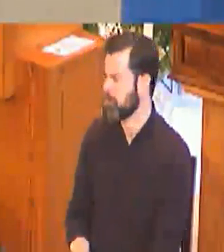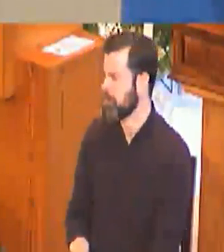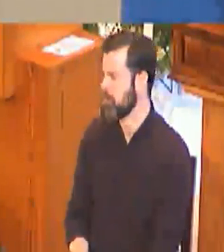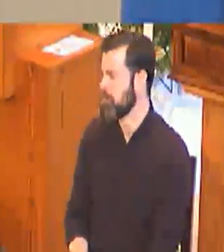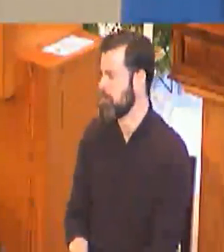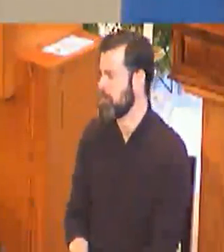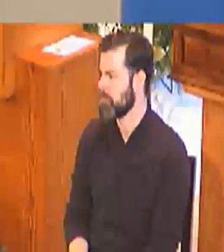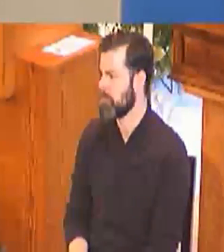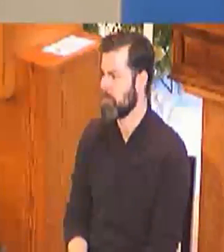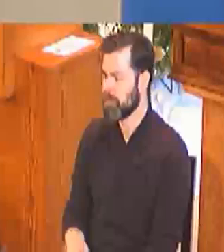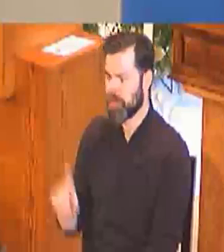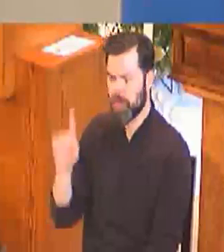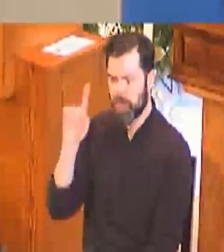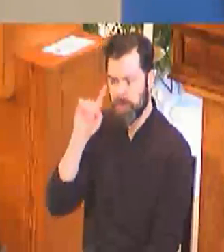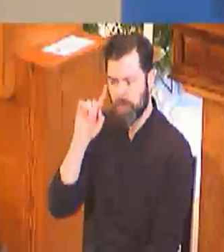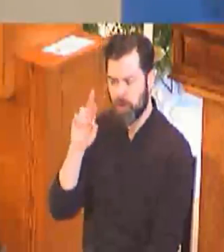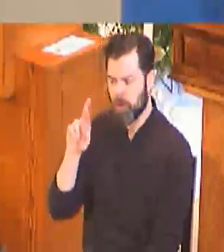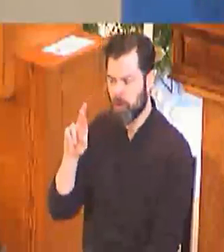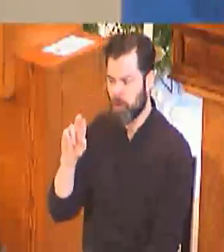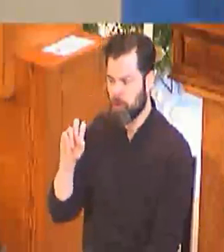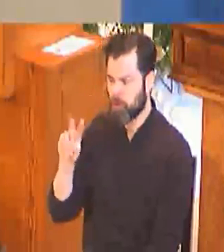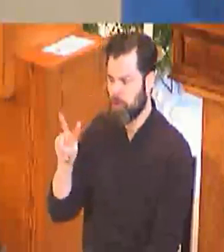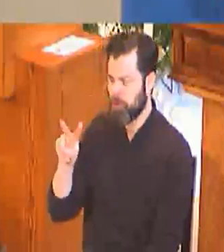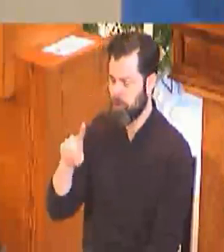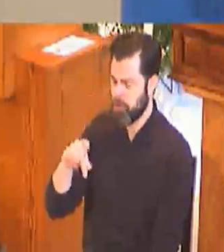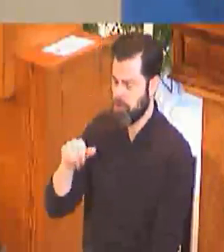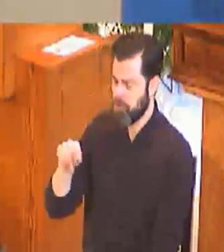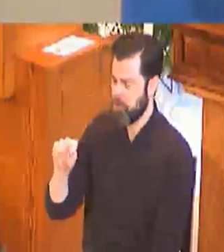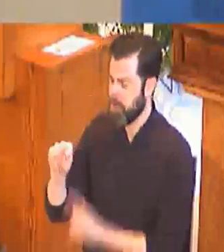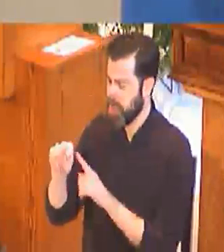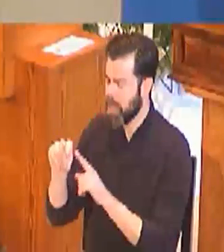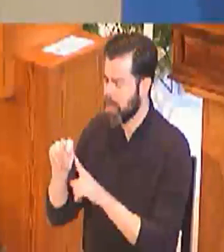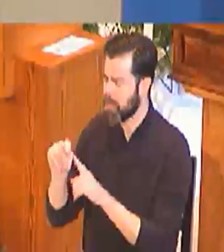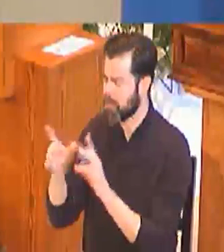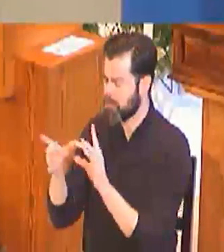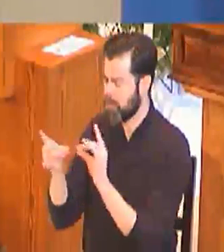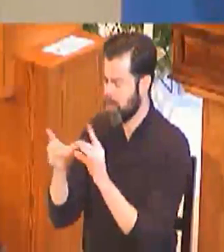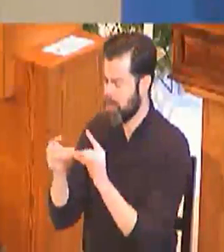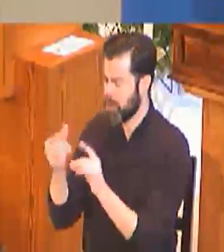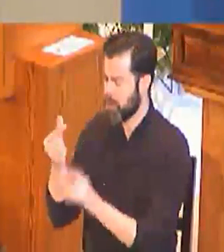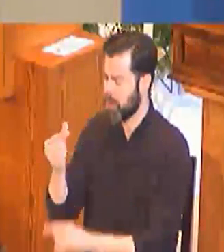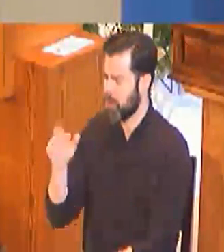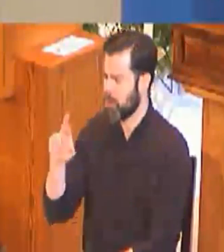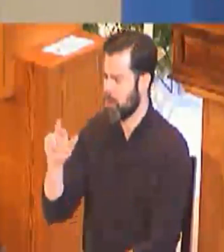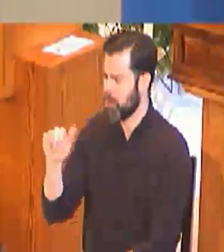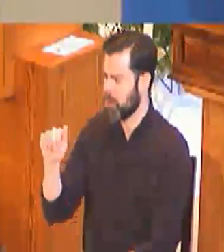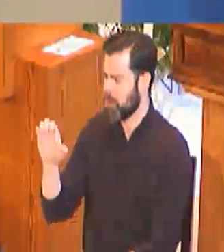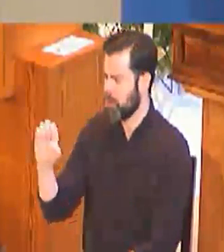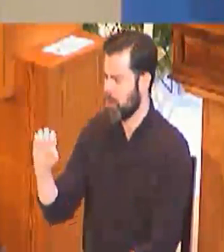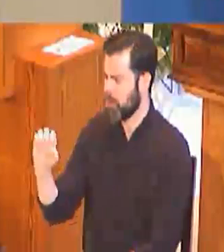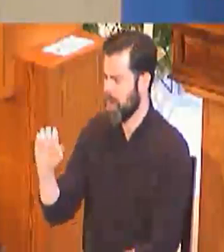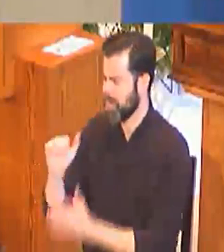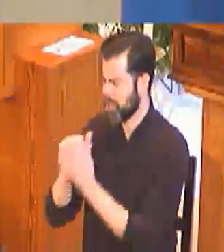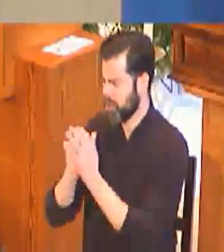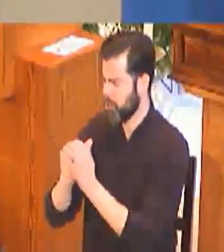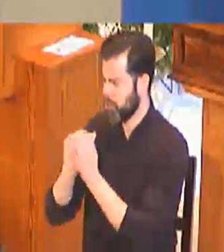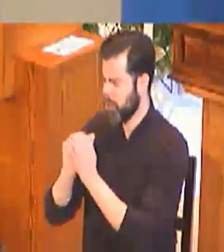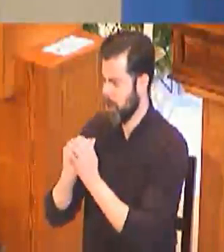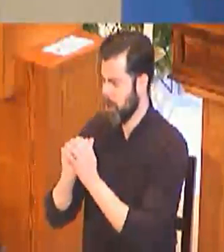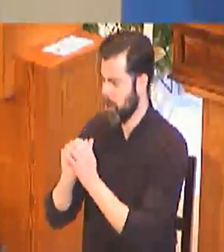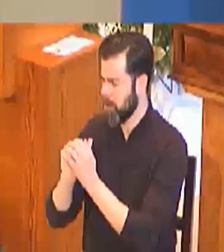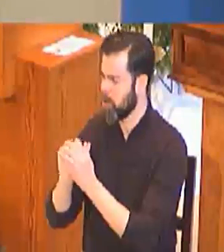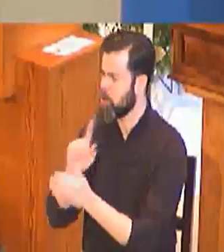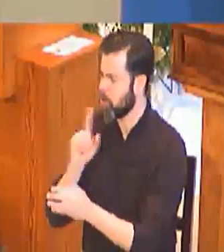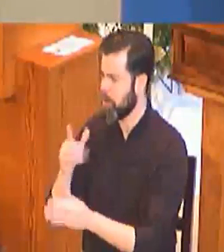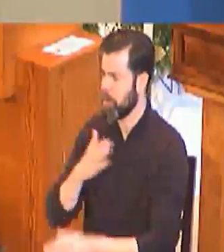You've heard Reverend Pat talk about something called the grace prayer. It has had a tremendous impact in my life. It's something